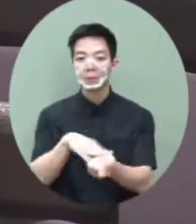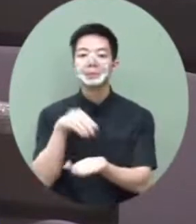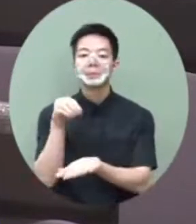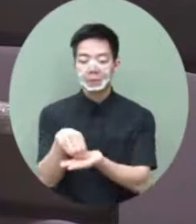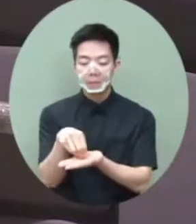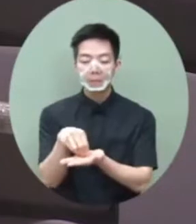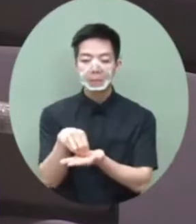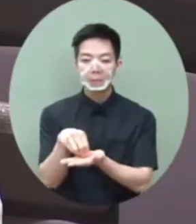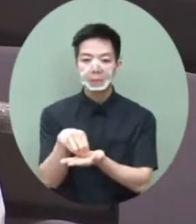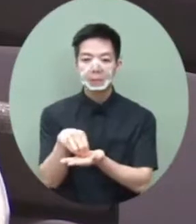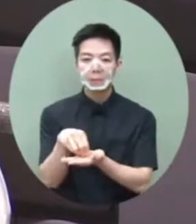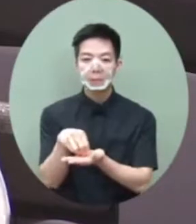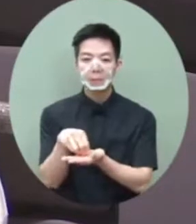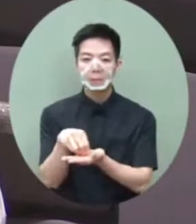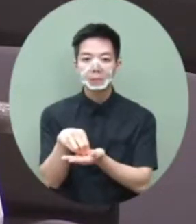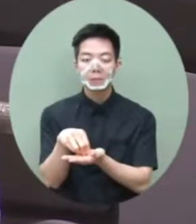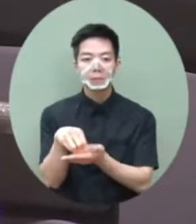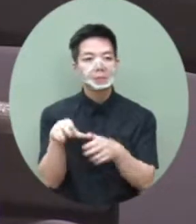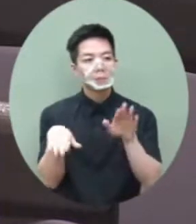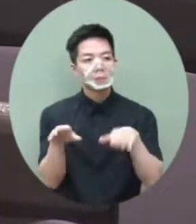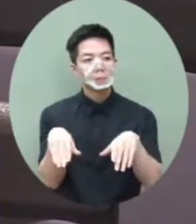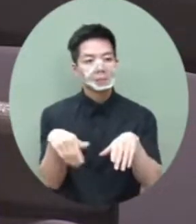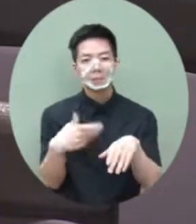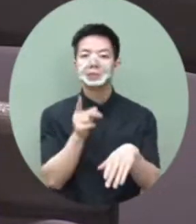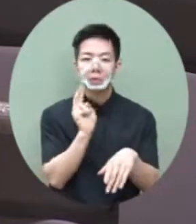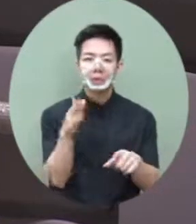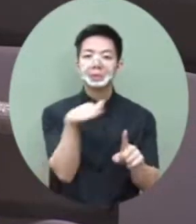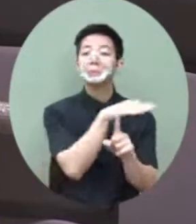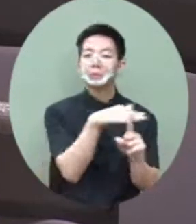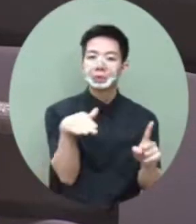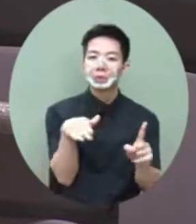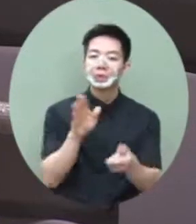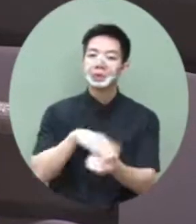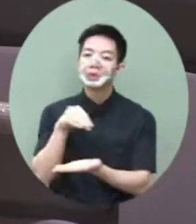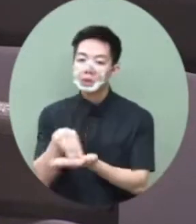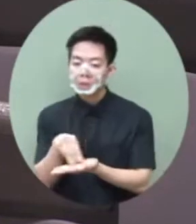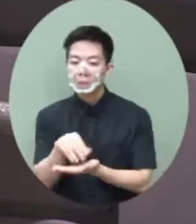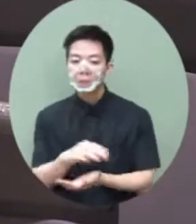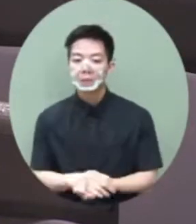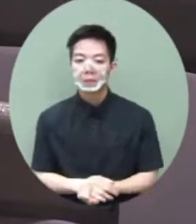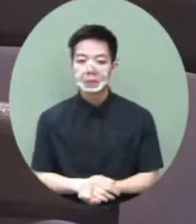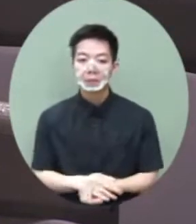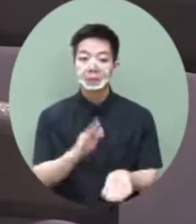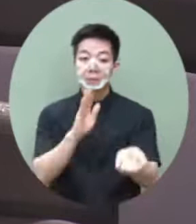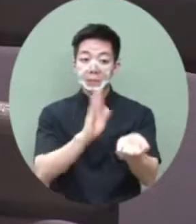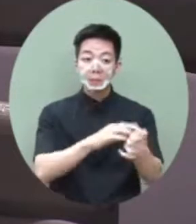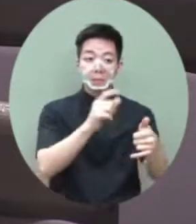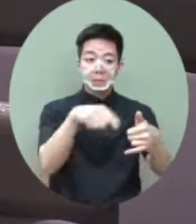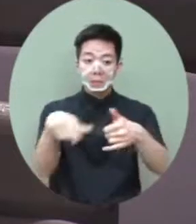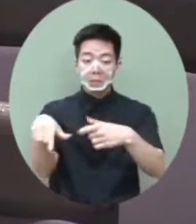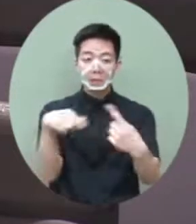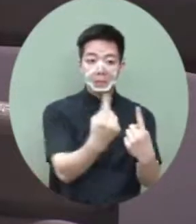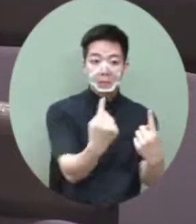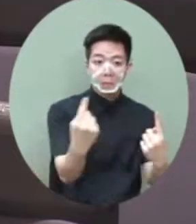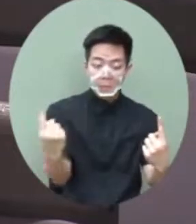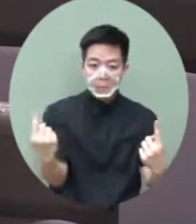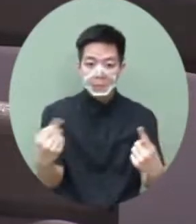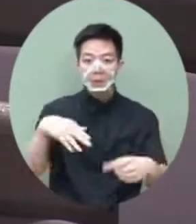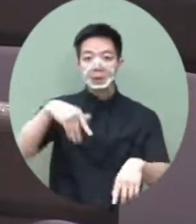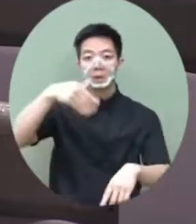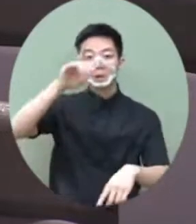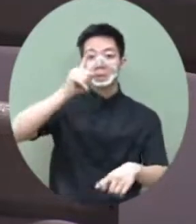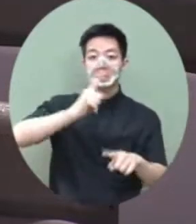and that in Hong Kong, some 3.28 million have been infected with COVID-19. That's half of the total